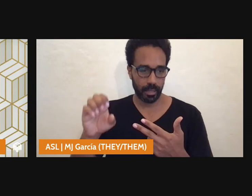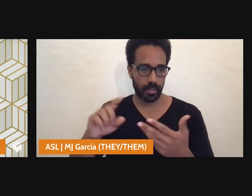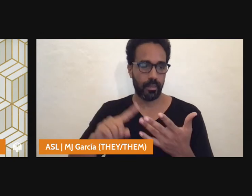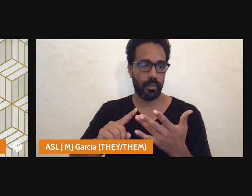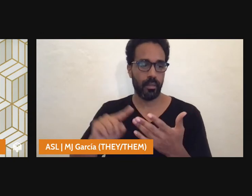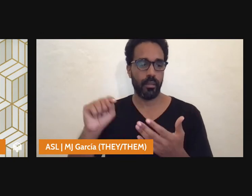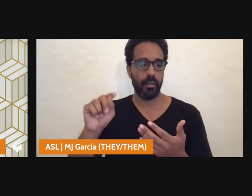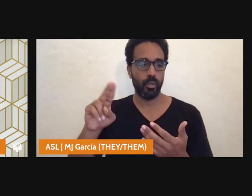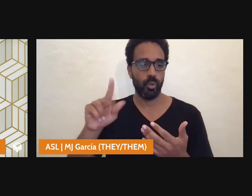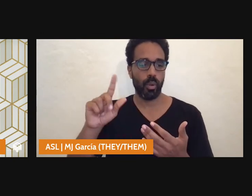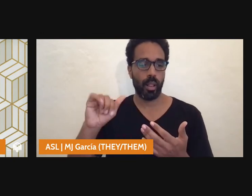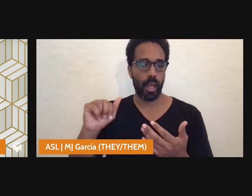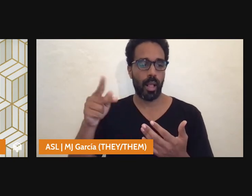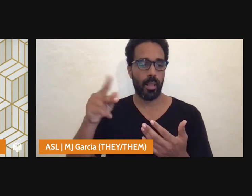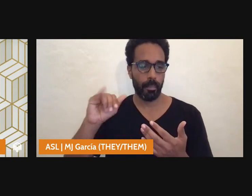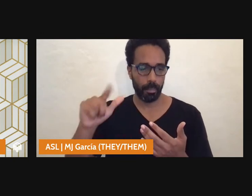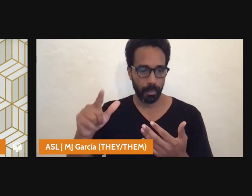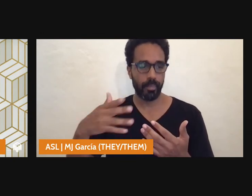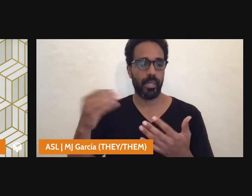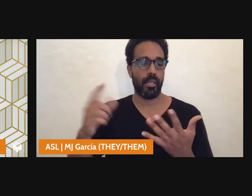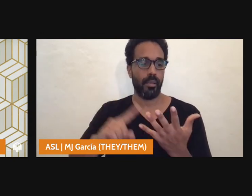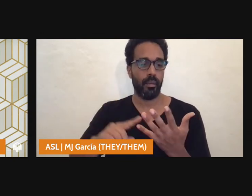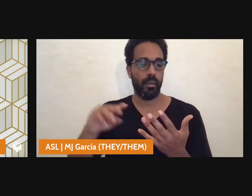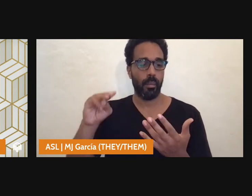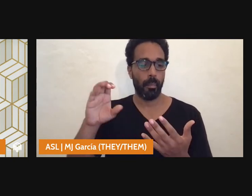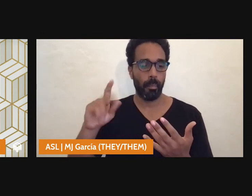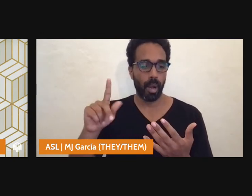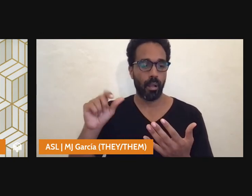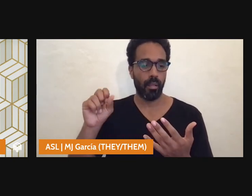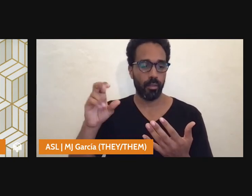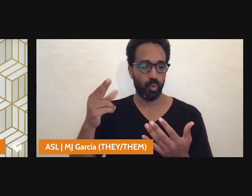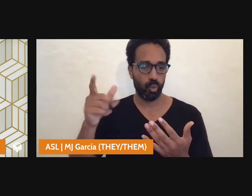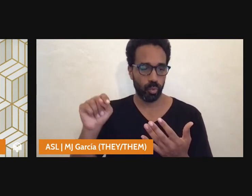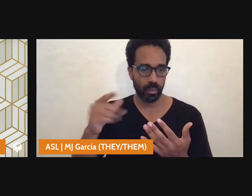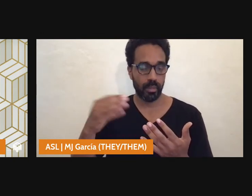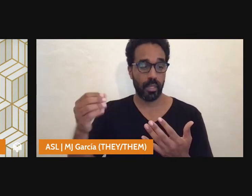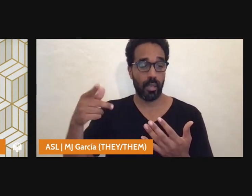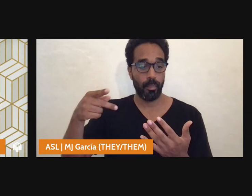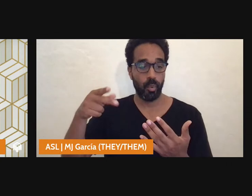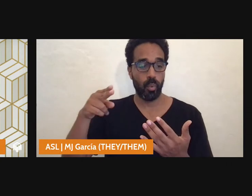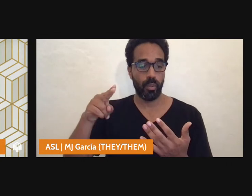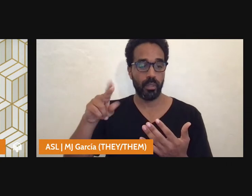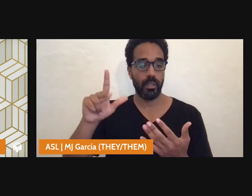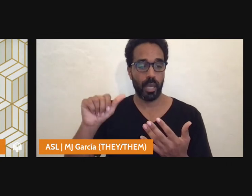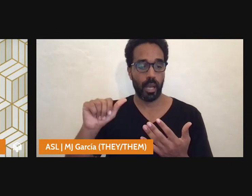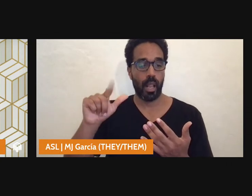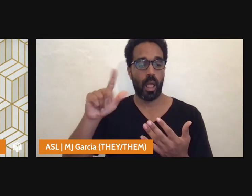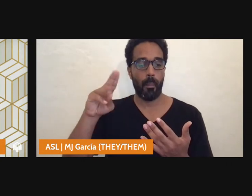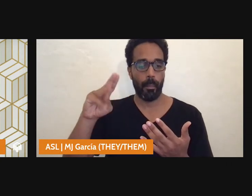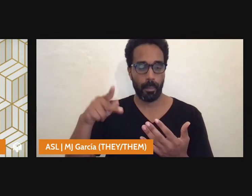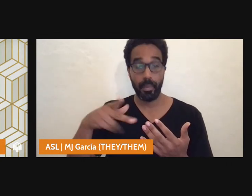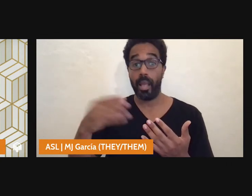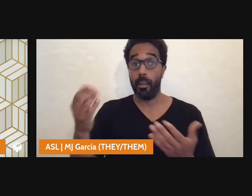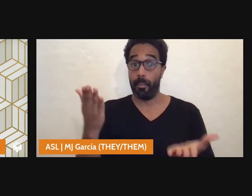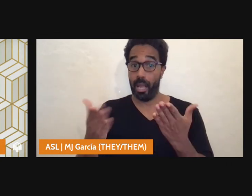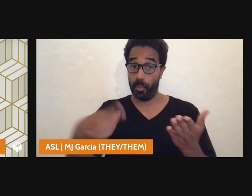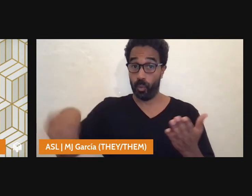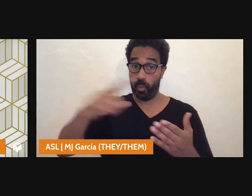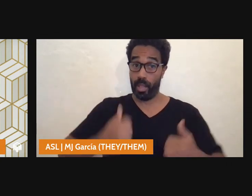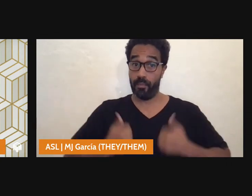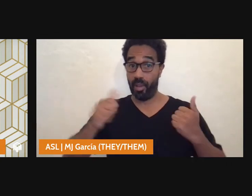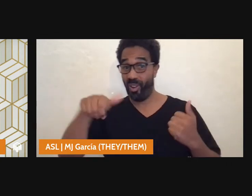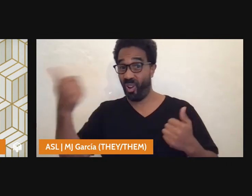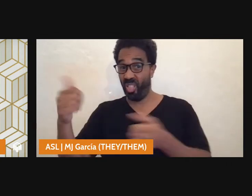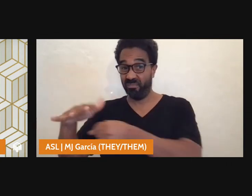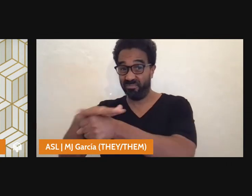be on different territories and want to acknowledge the importance of all lands and Indigenous people who